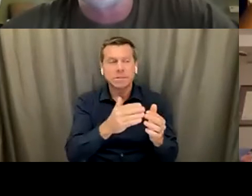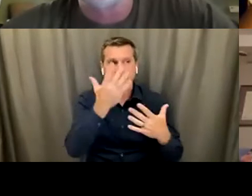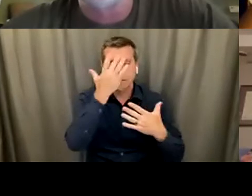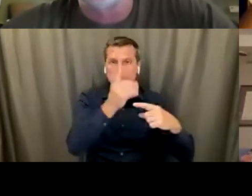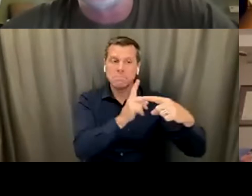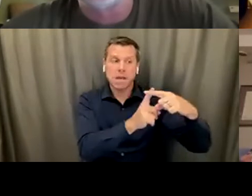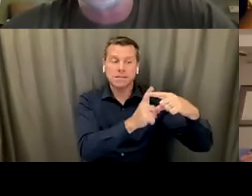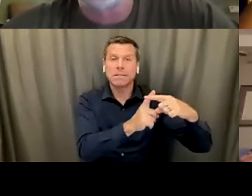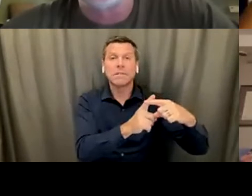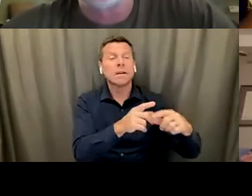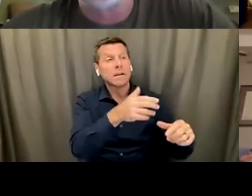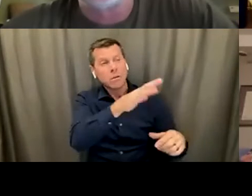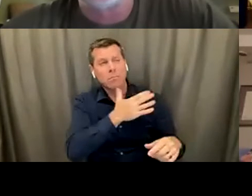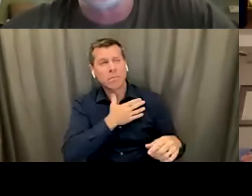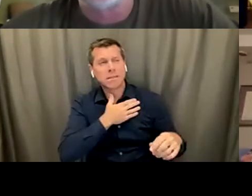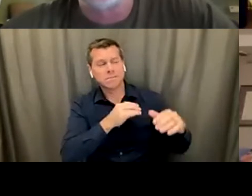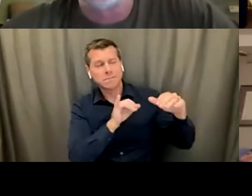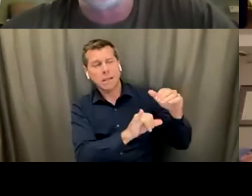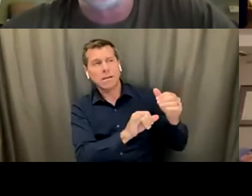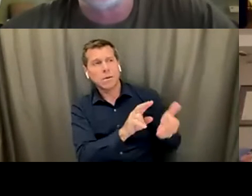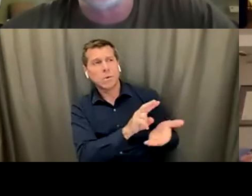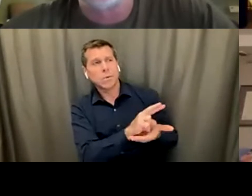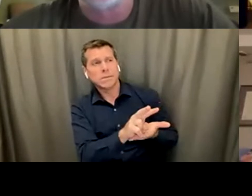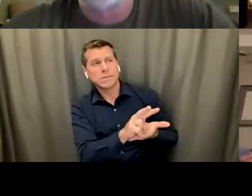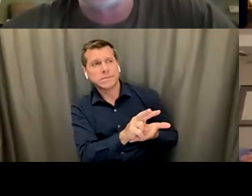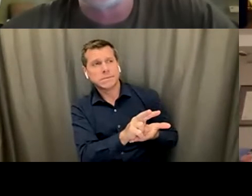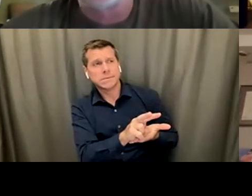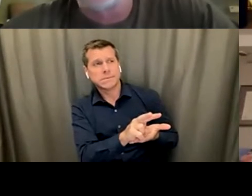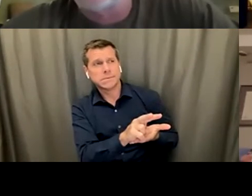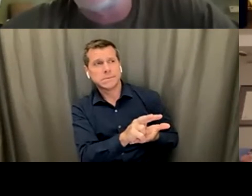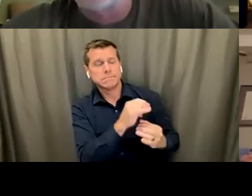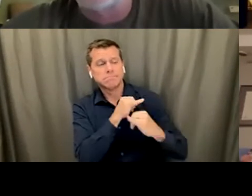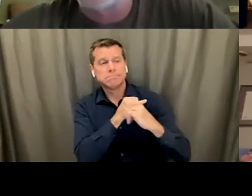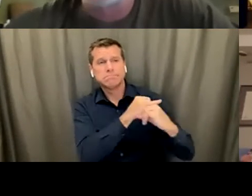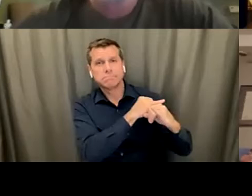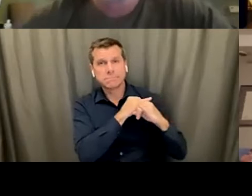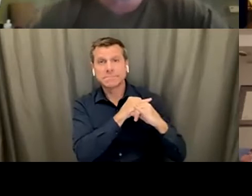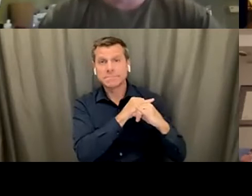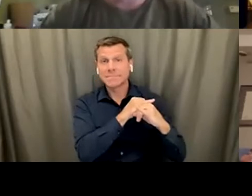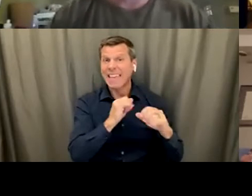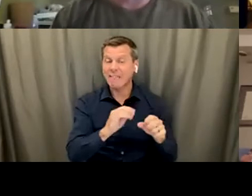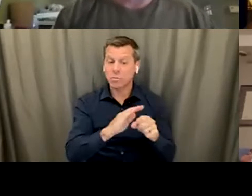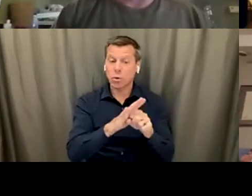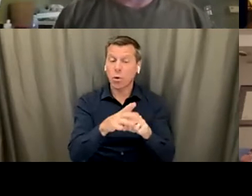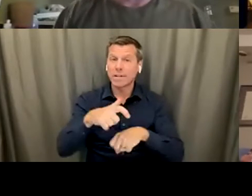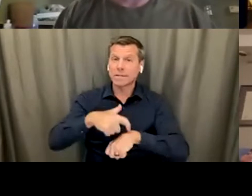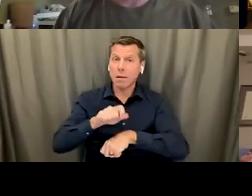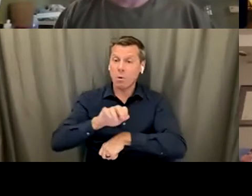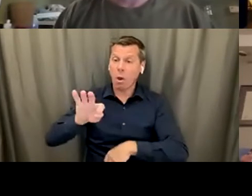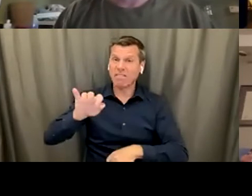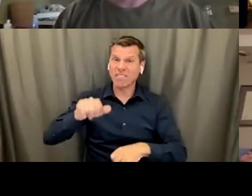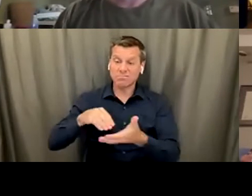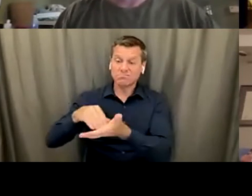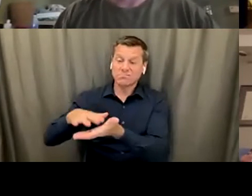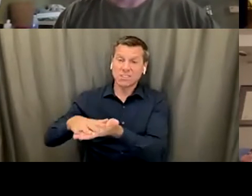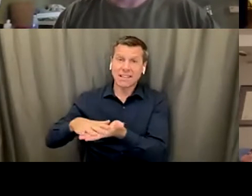the isolation period, is there COVID time off leave for that? And there is through the end of September. Mm-hmm. We don't know if